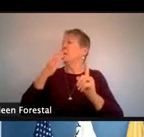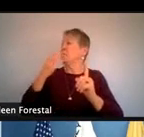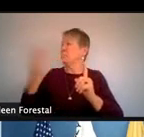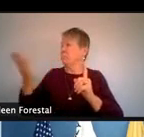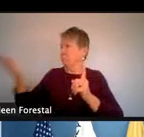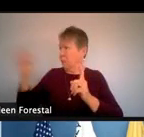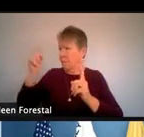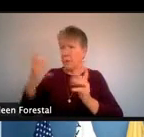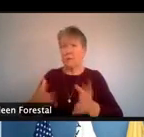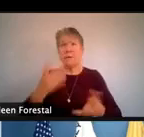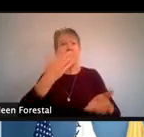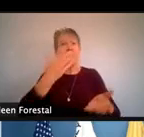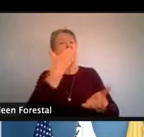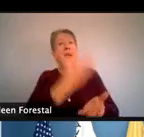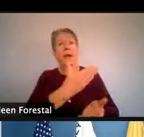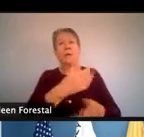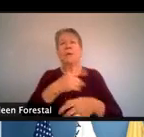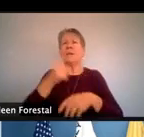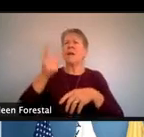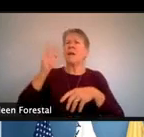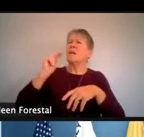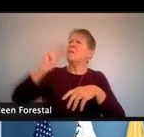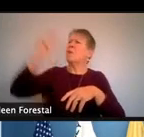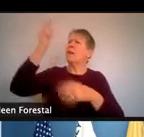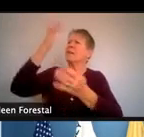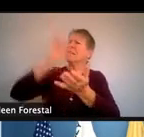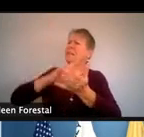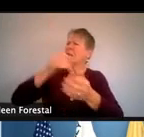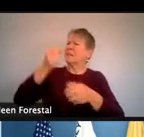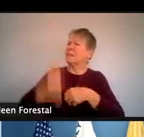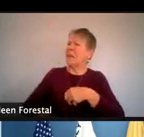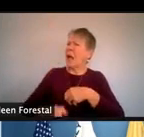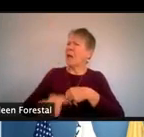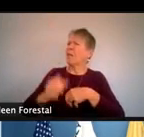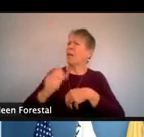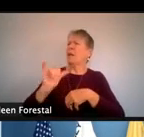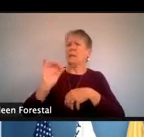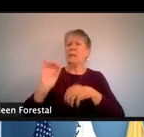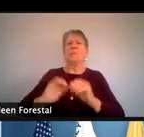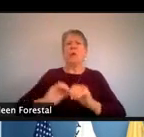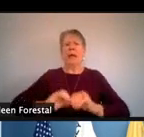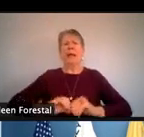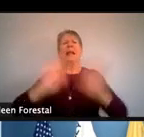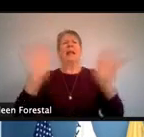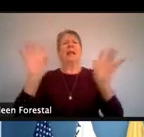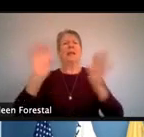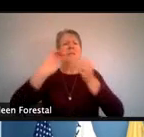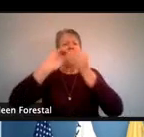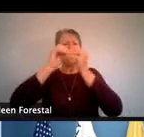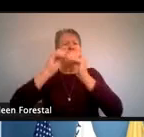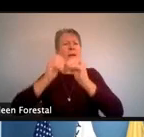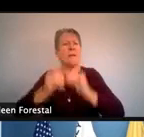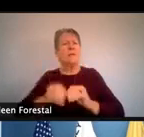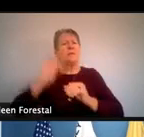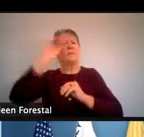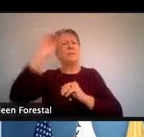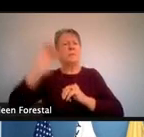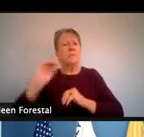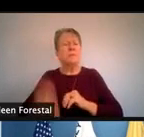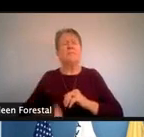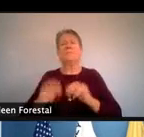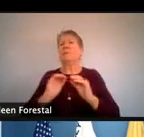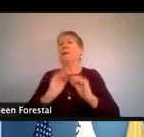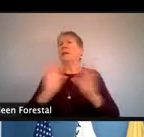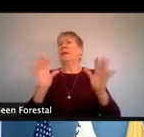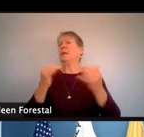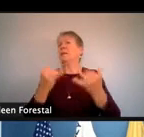it's pretty clear, we're not out of the woods, but it's pretty clear that we broke the back of the